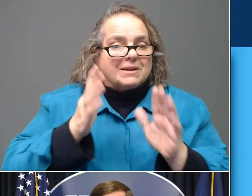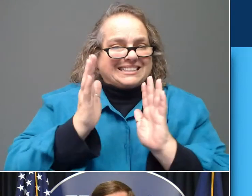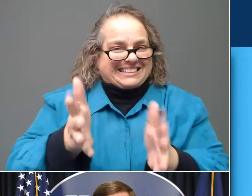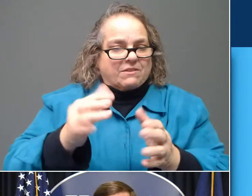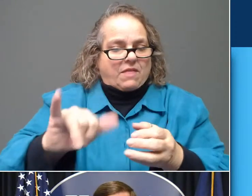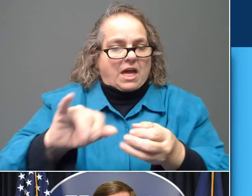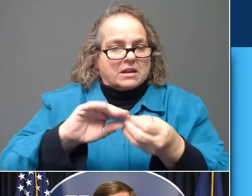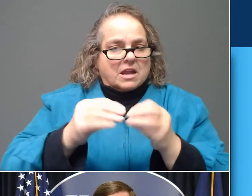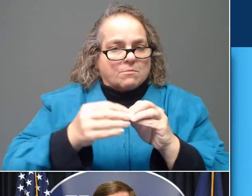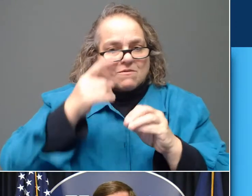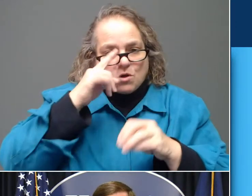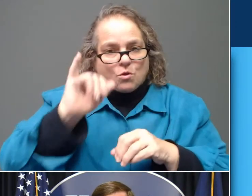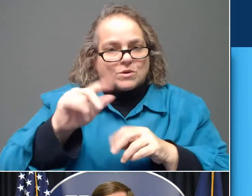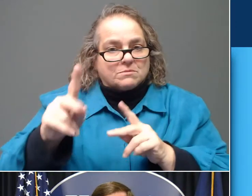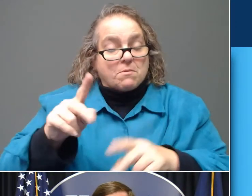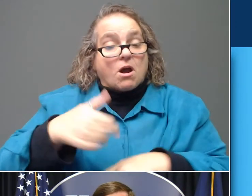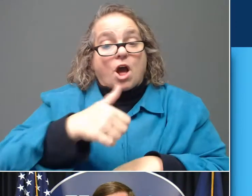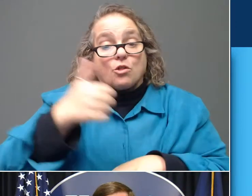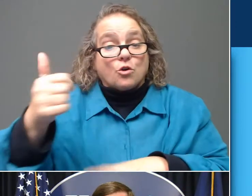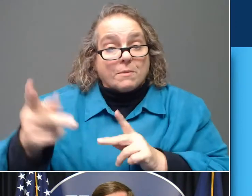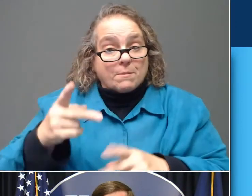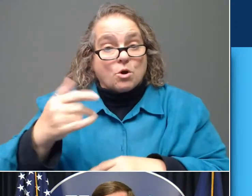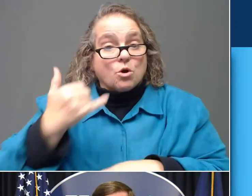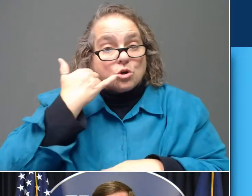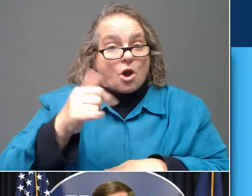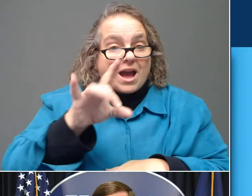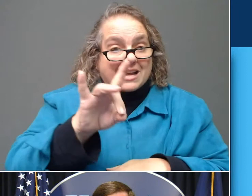individuals. Everybody else, call